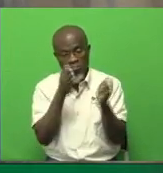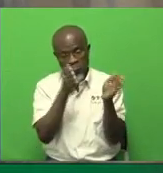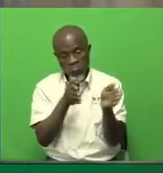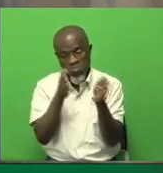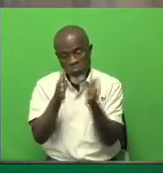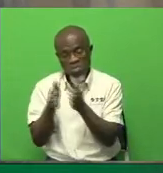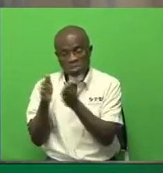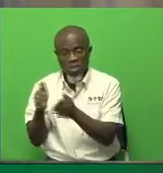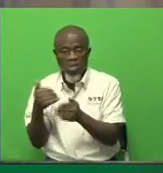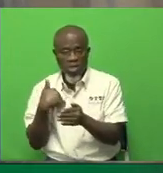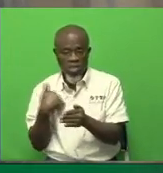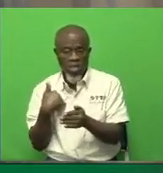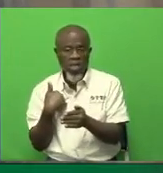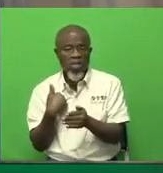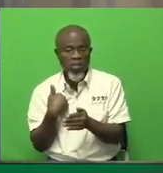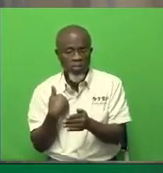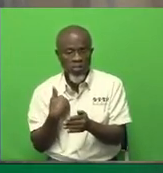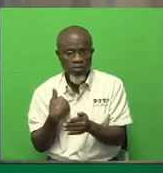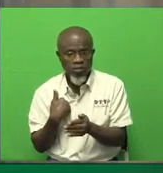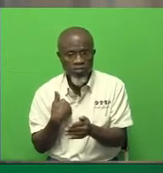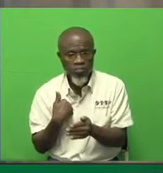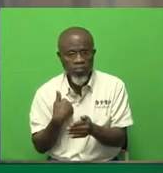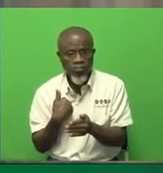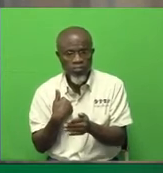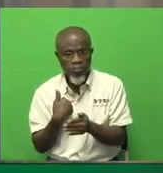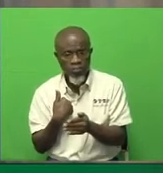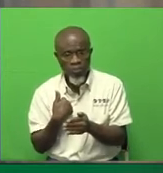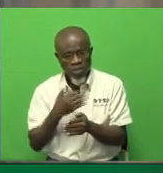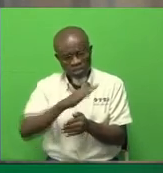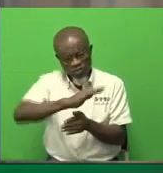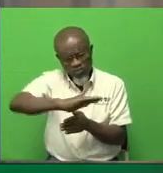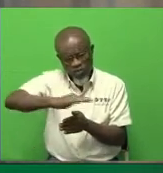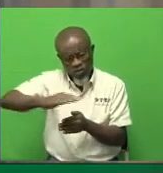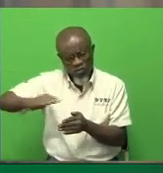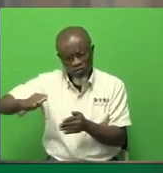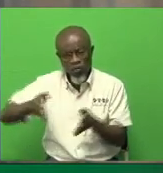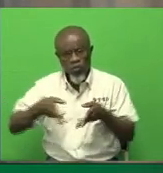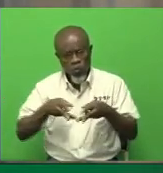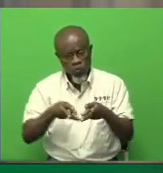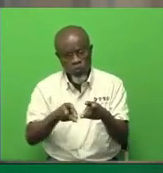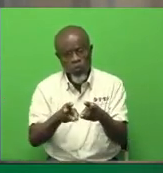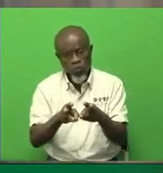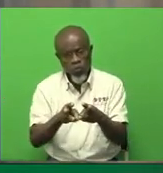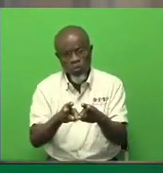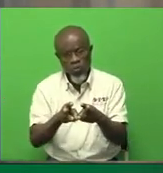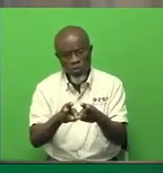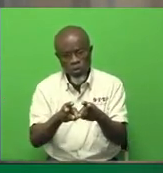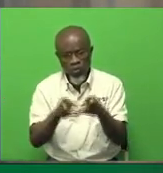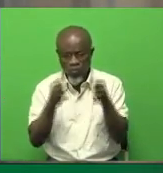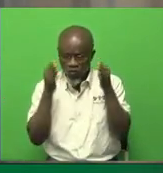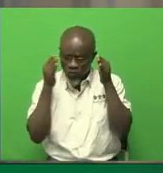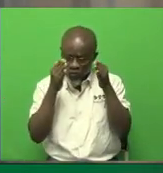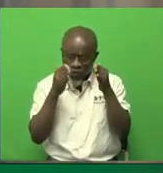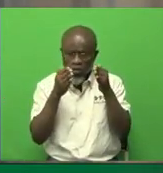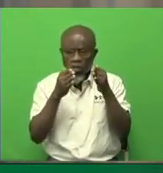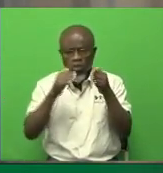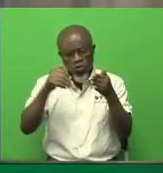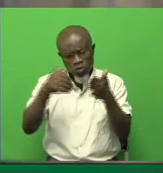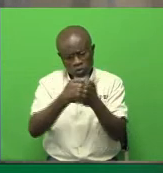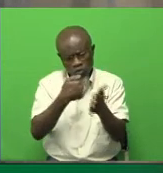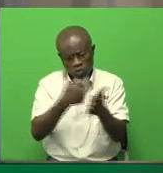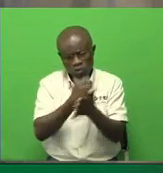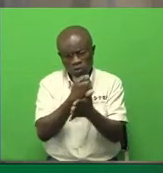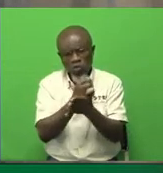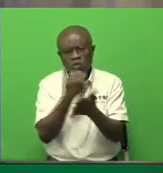diversification and prosperity engines with the economy in sharp decline we must focus on new Revenue generation